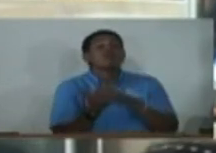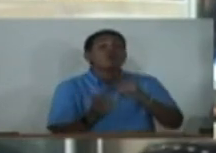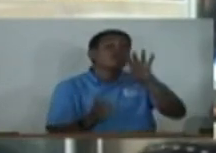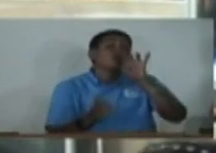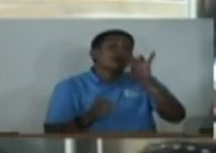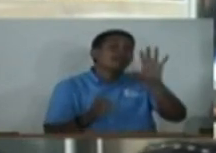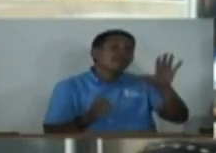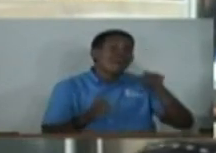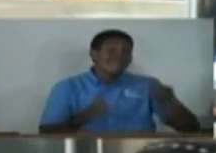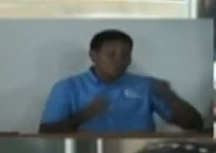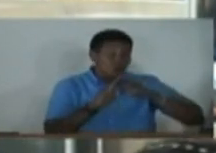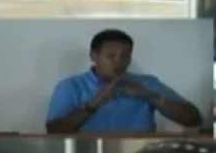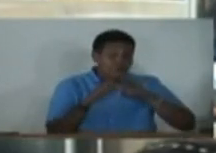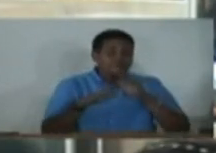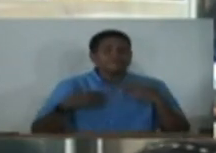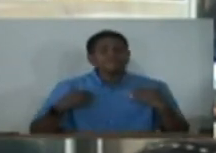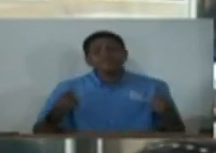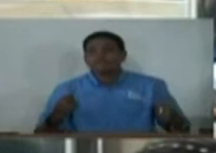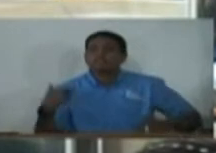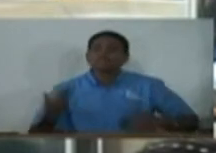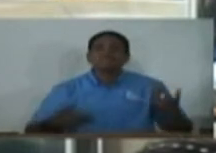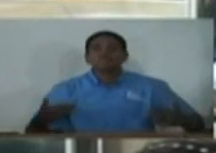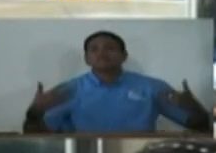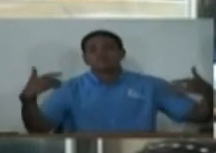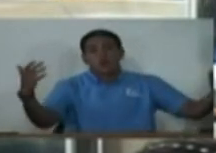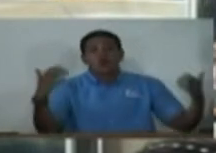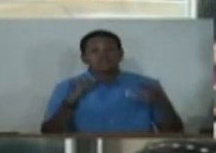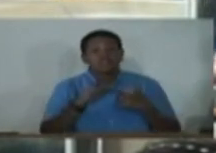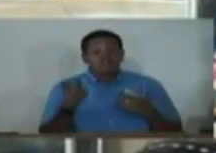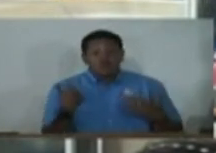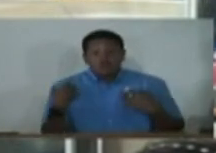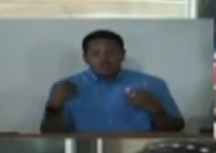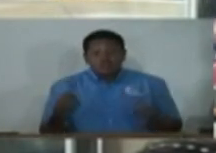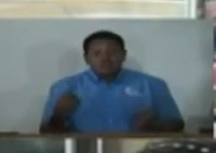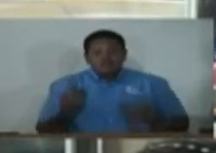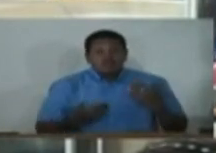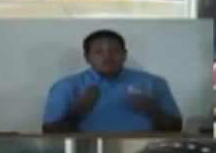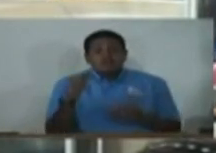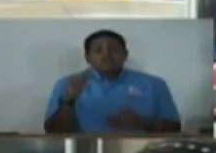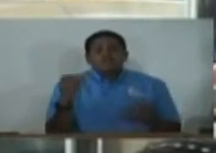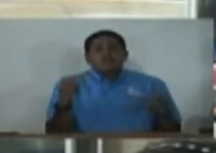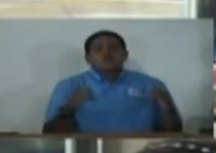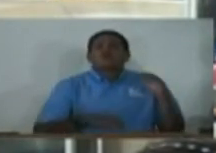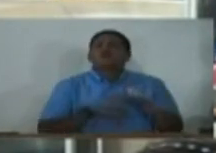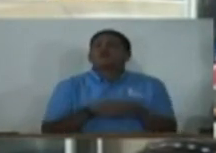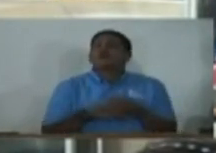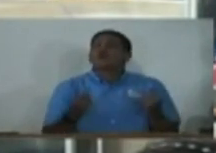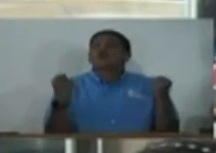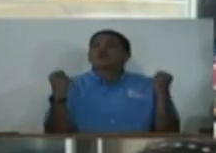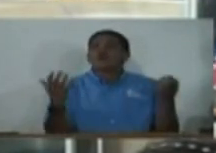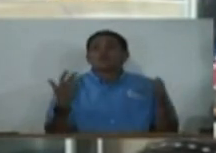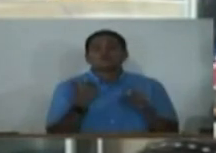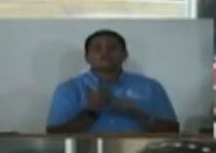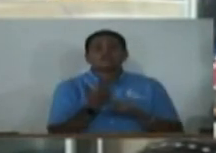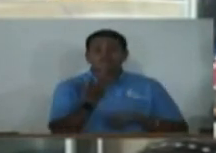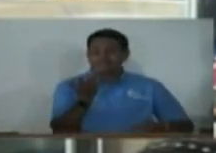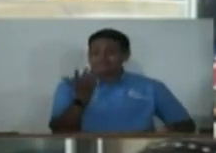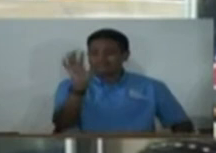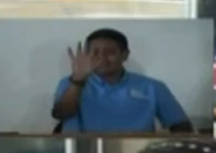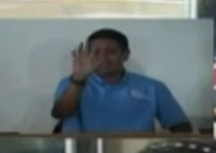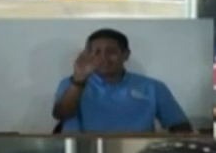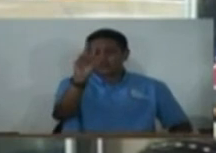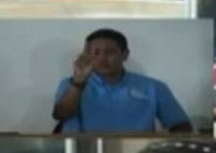25,485 of that number recovered. Our recovery rate now stands at